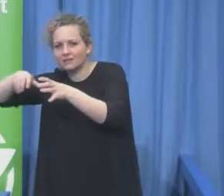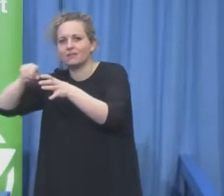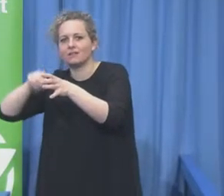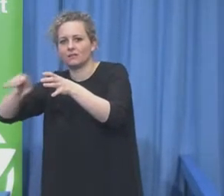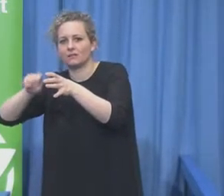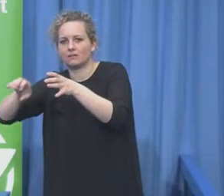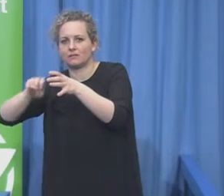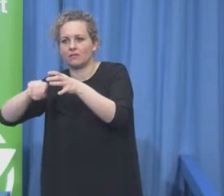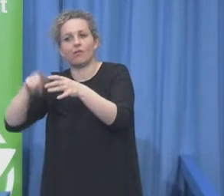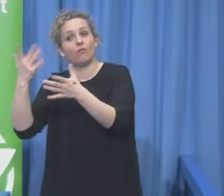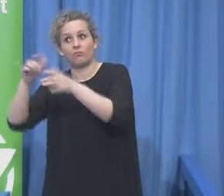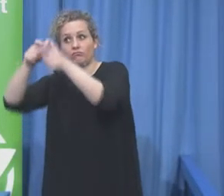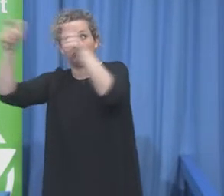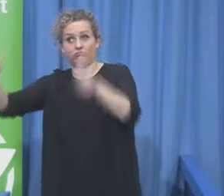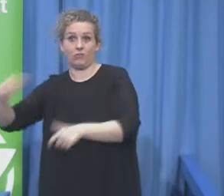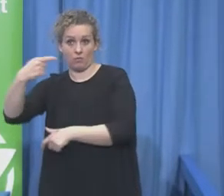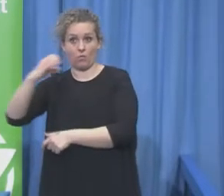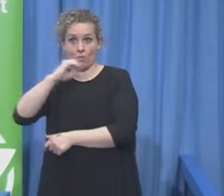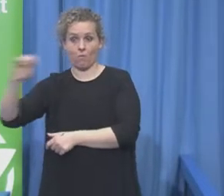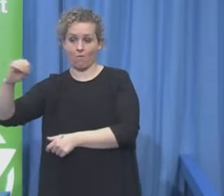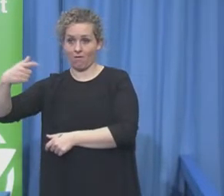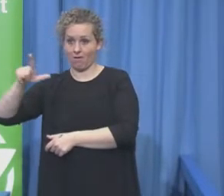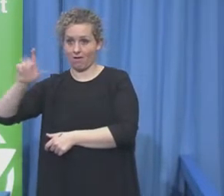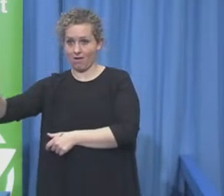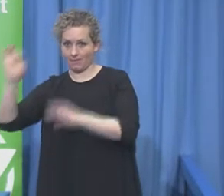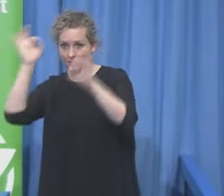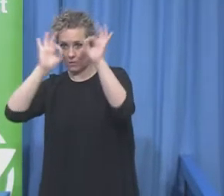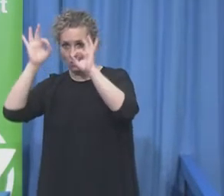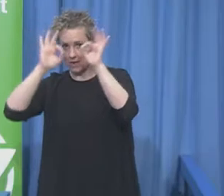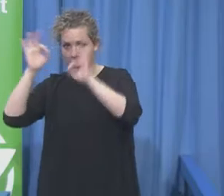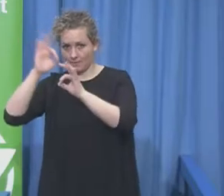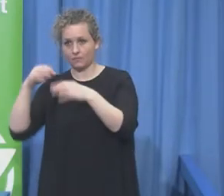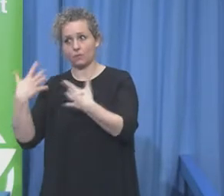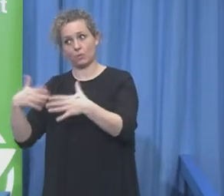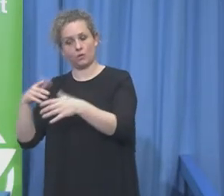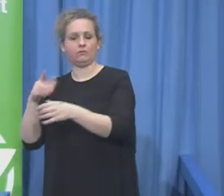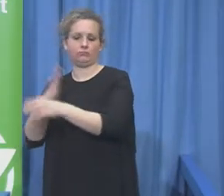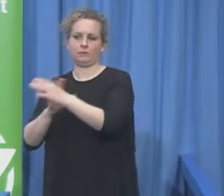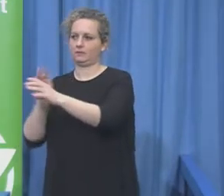progression, and a proper workplace for a person with disability to perform in the workplace.